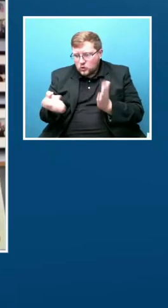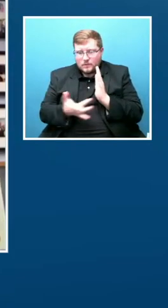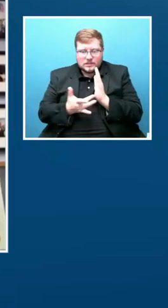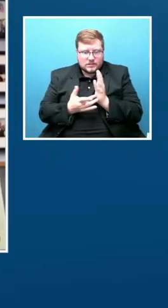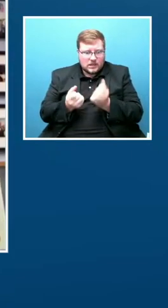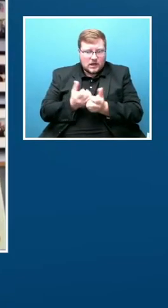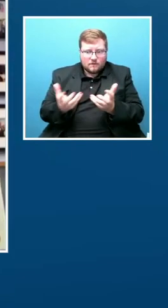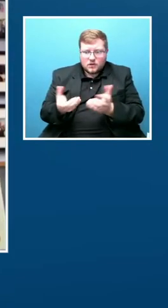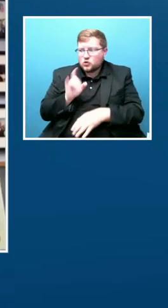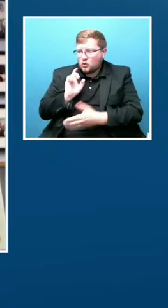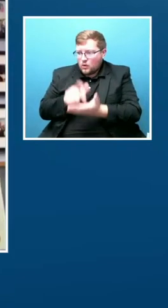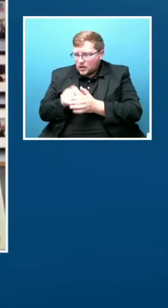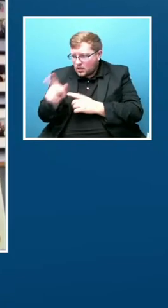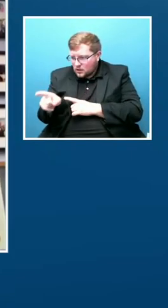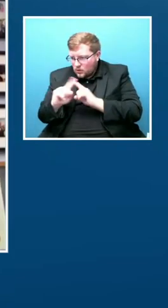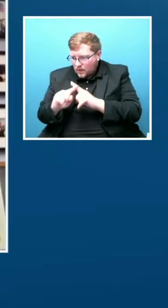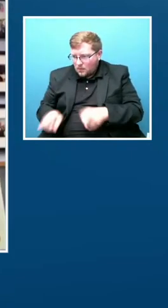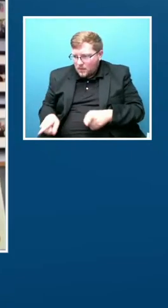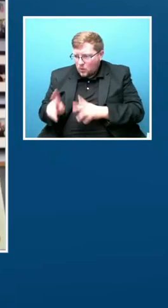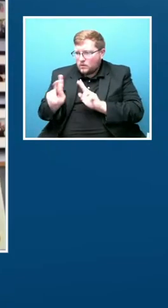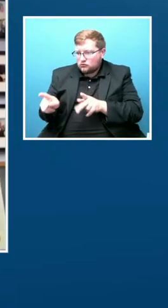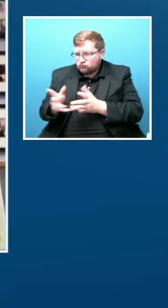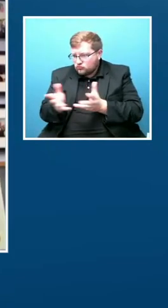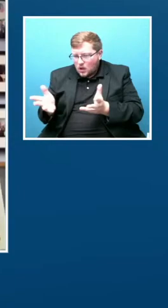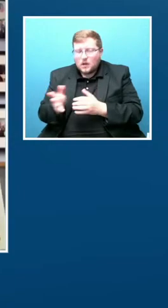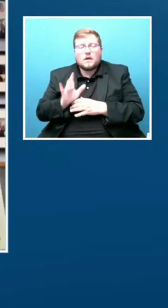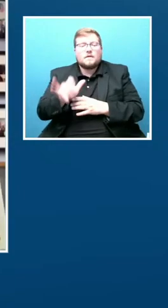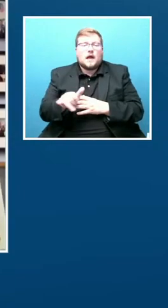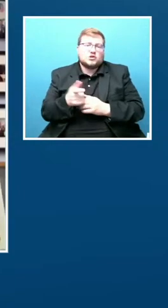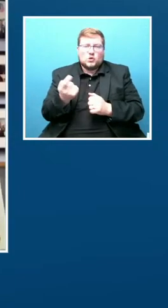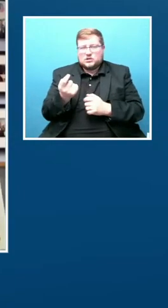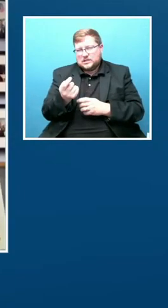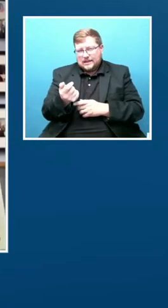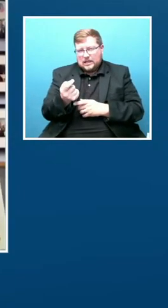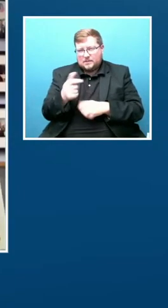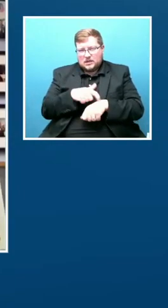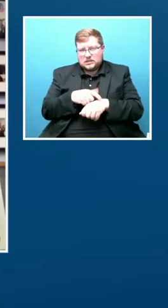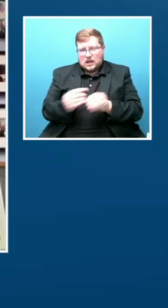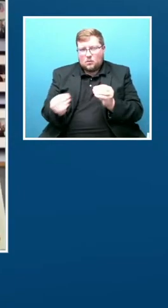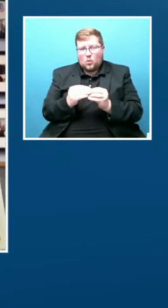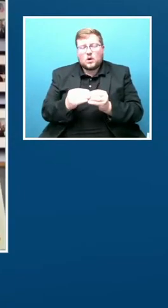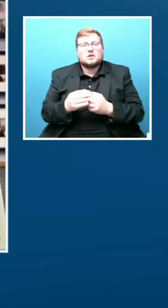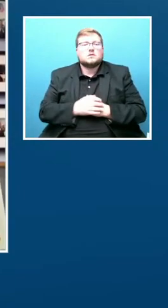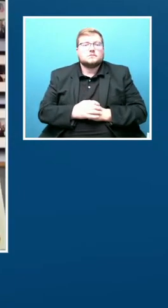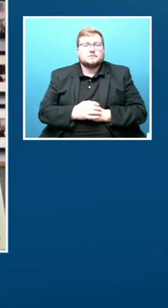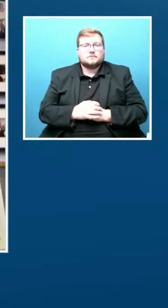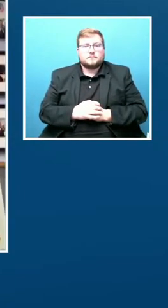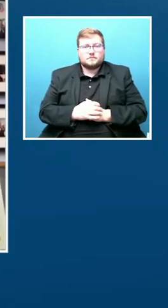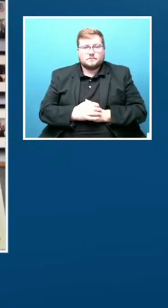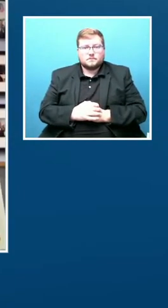unmute members and guests. Philip.